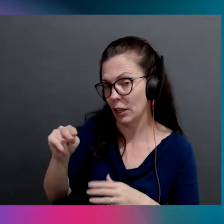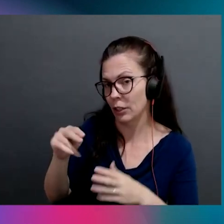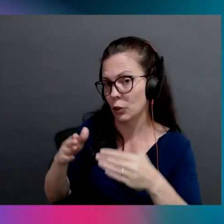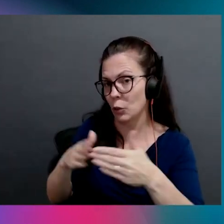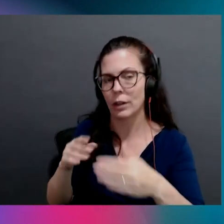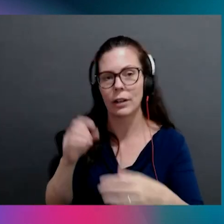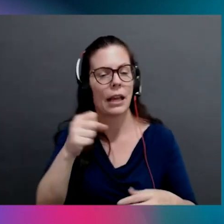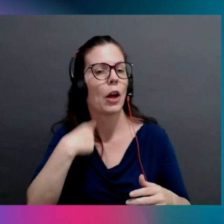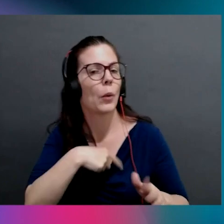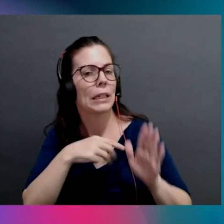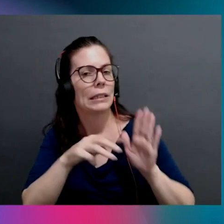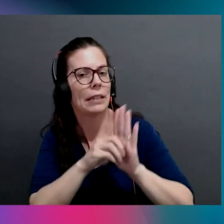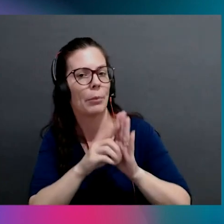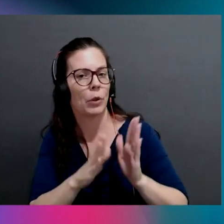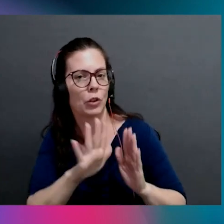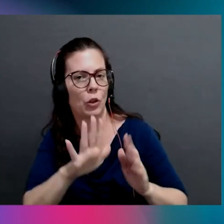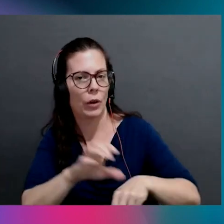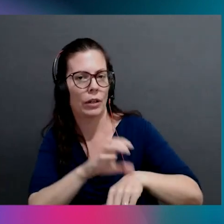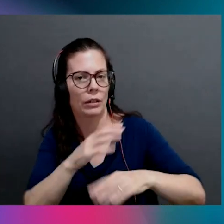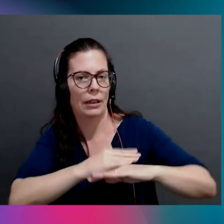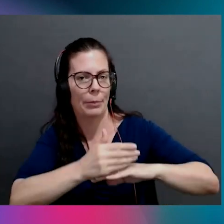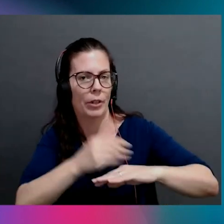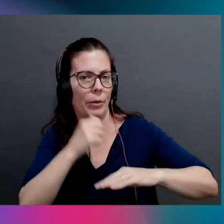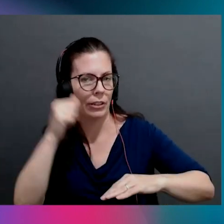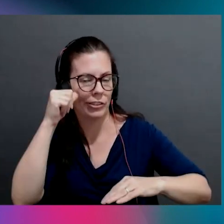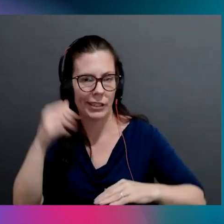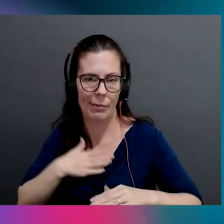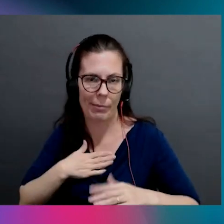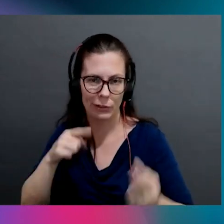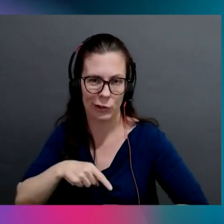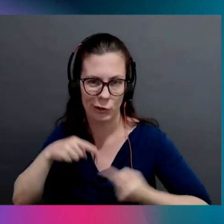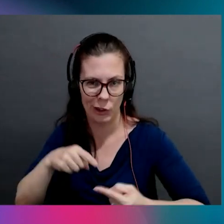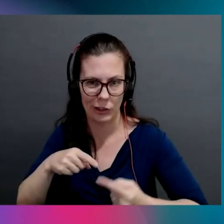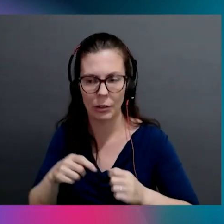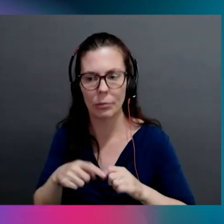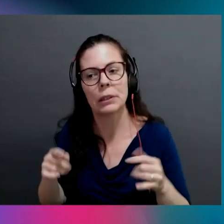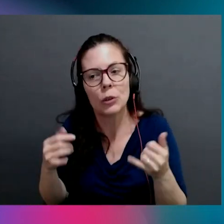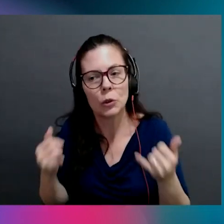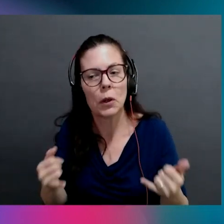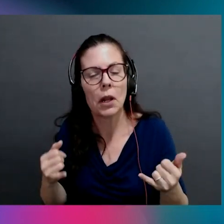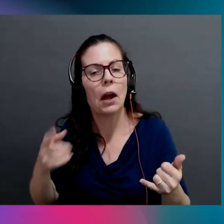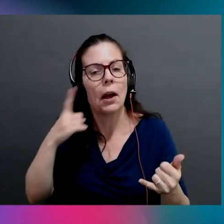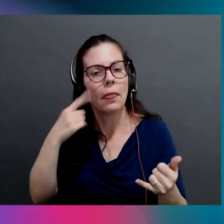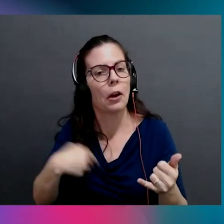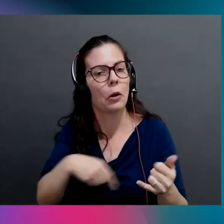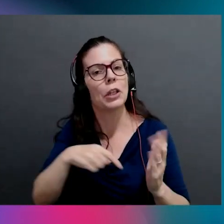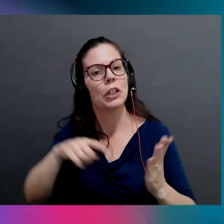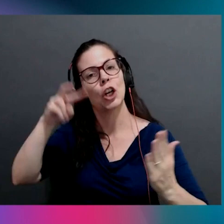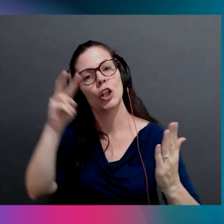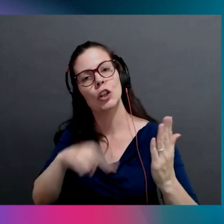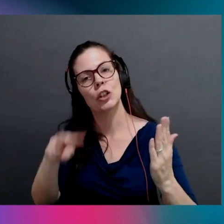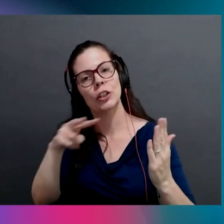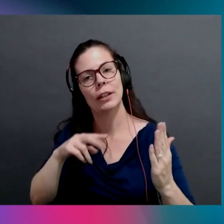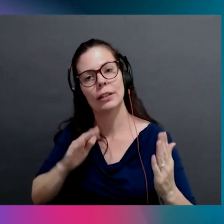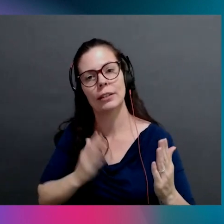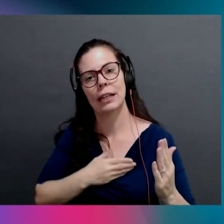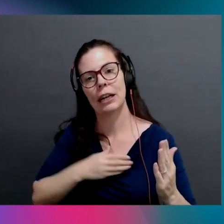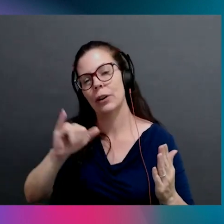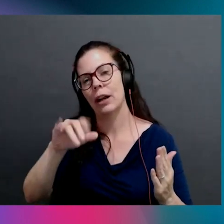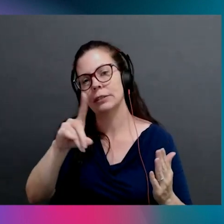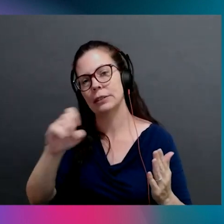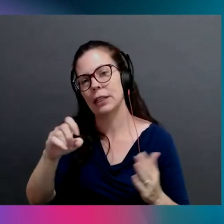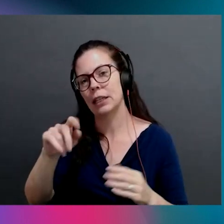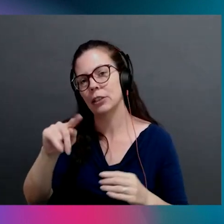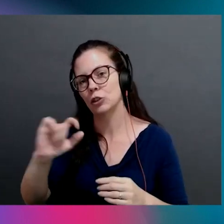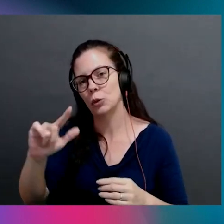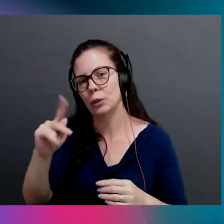yesterday, because mine was having some difficulties with power. I figured today that we could take a look at our IDE Toolkits. Right, because